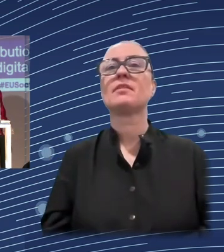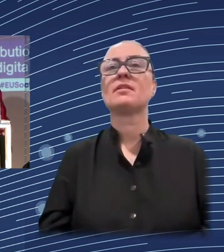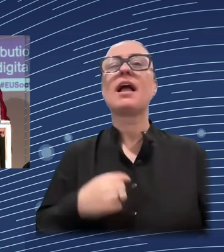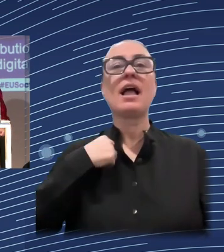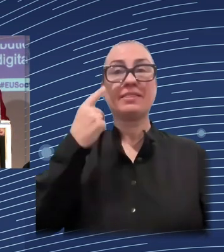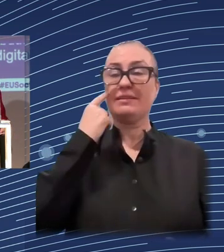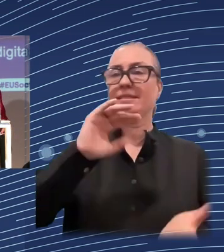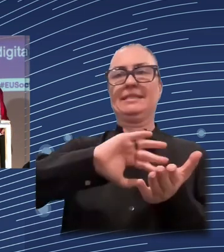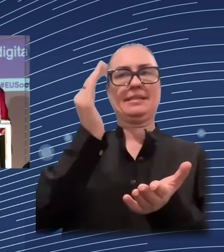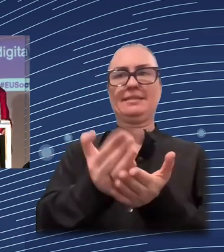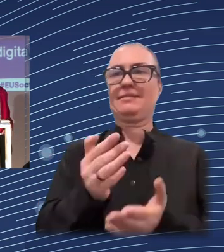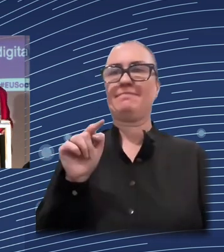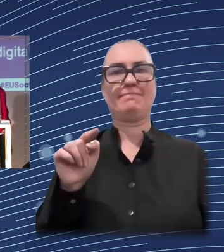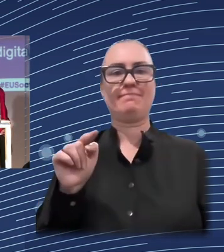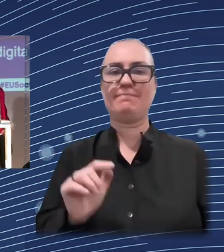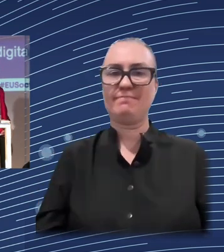that would be, for me, the key word.